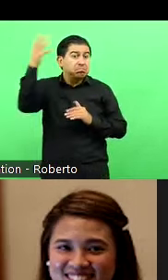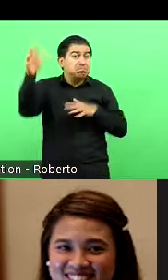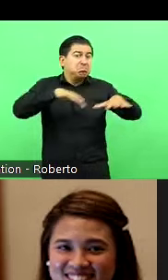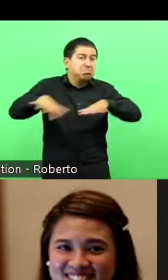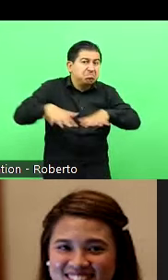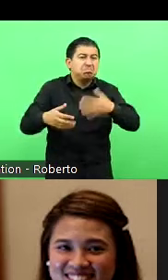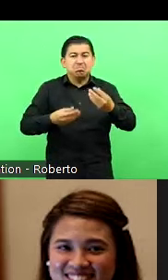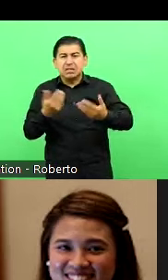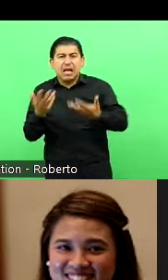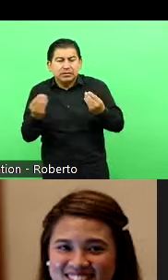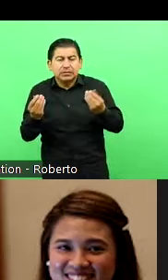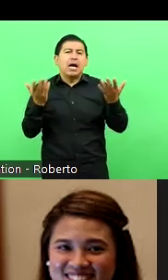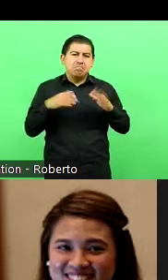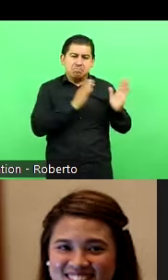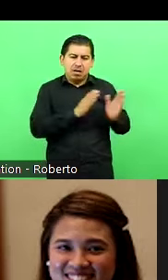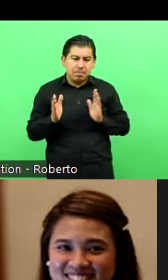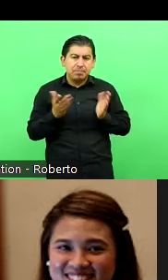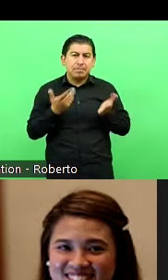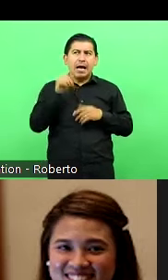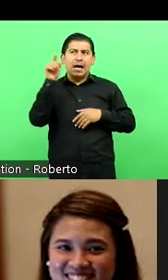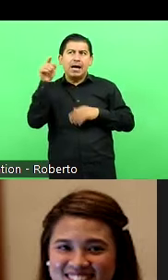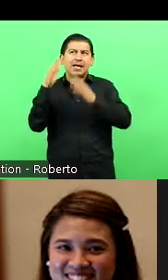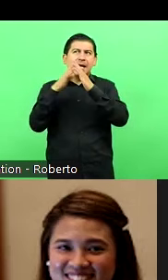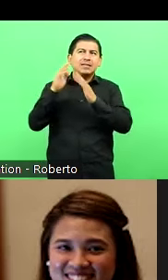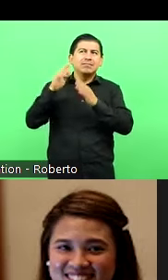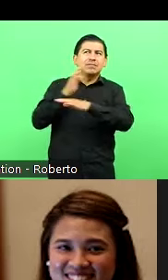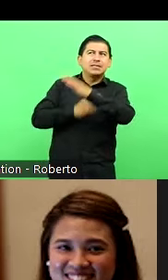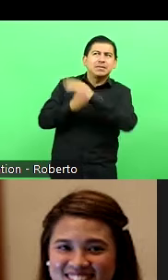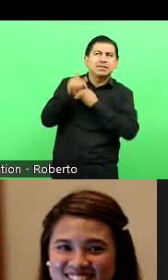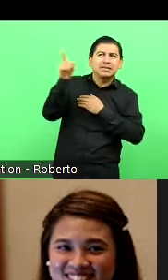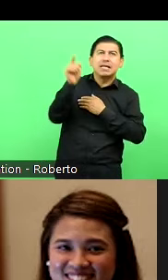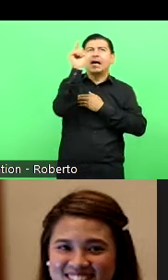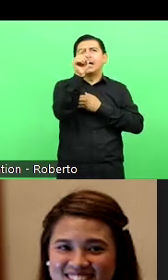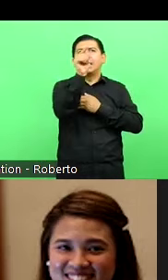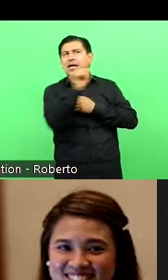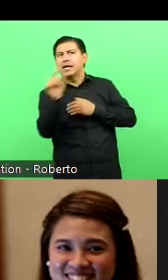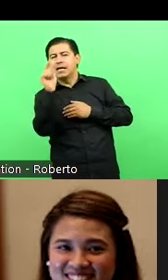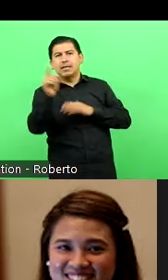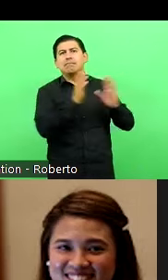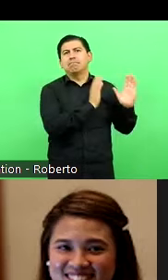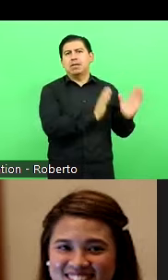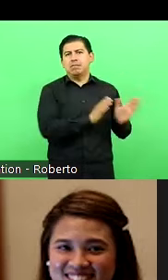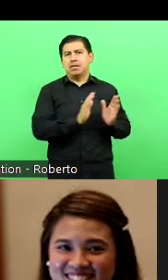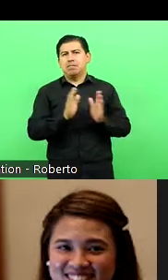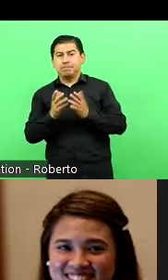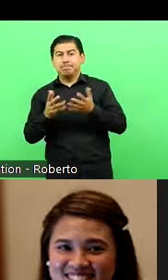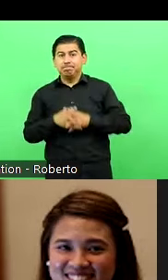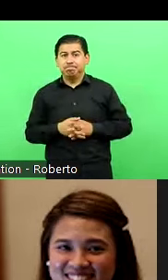affected on of earthquake when that happens. All right. So